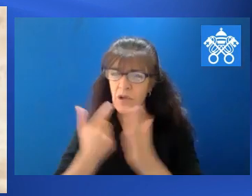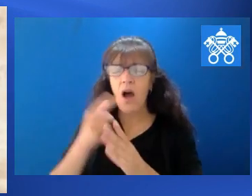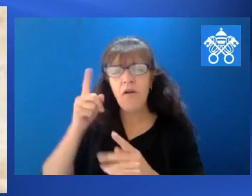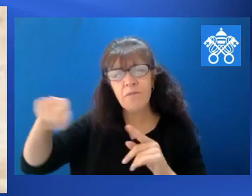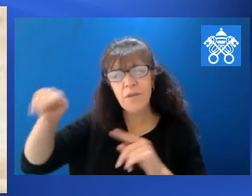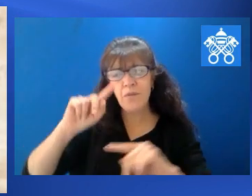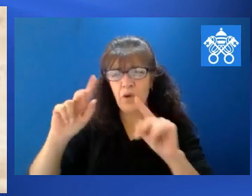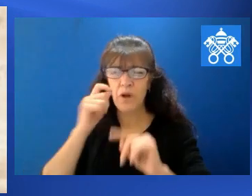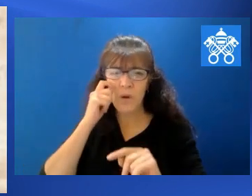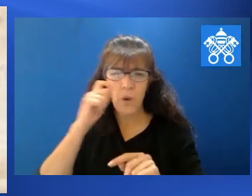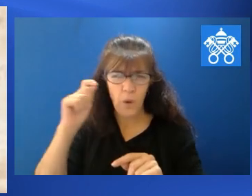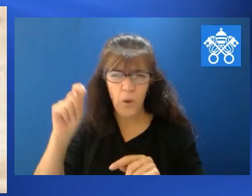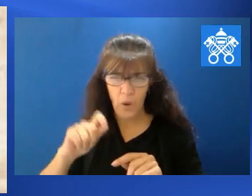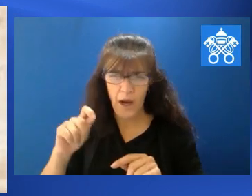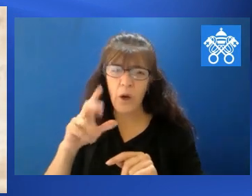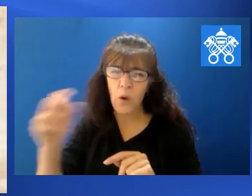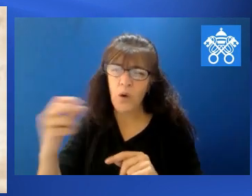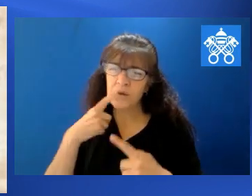from the bottom of my heart.